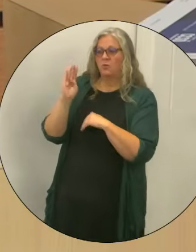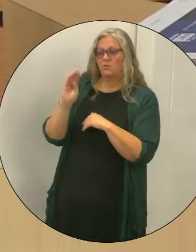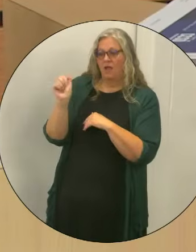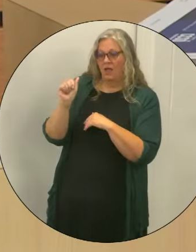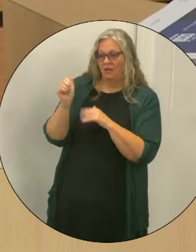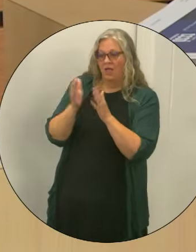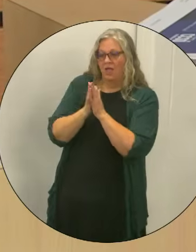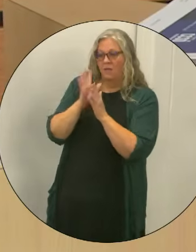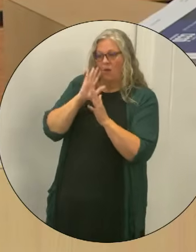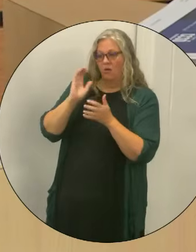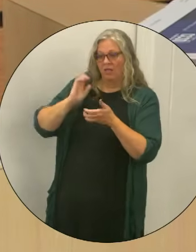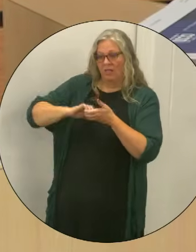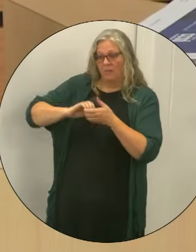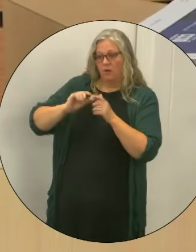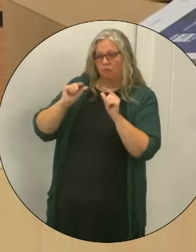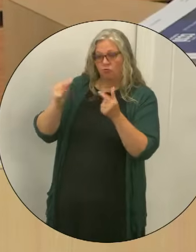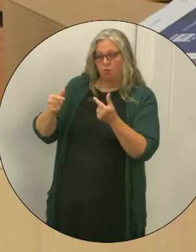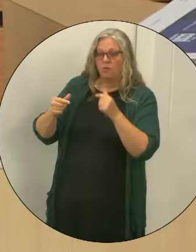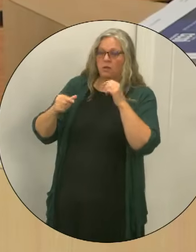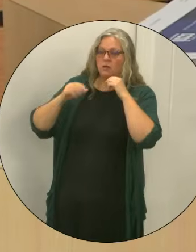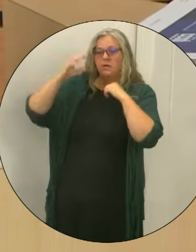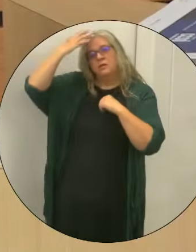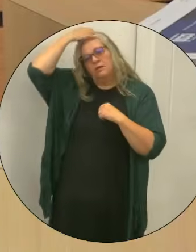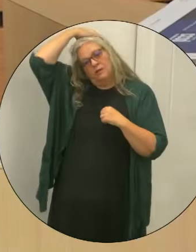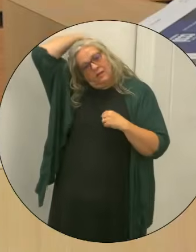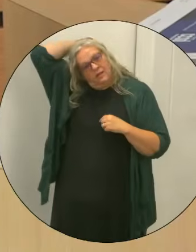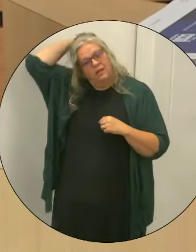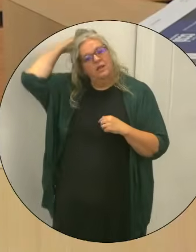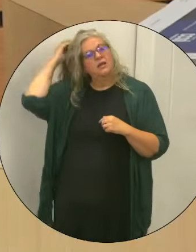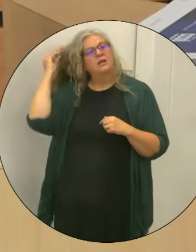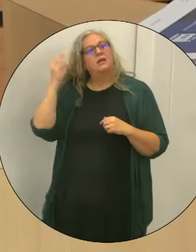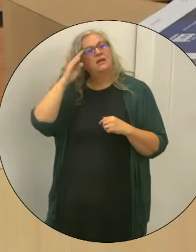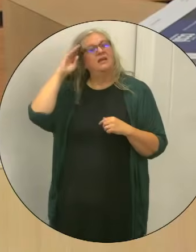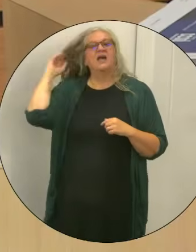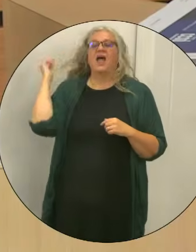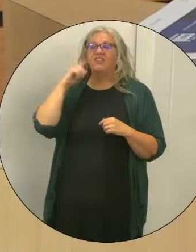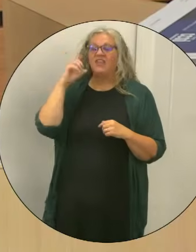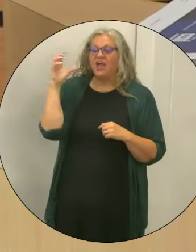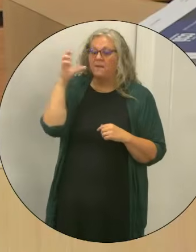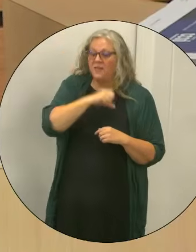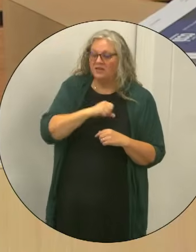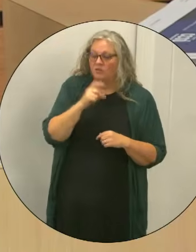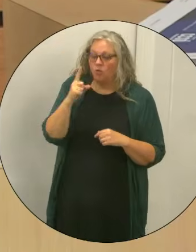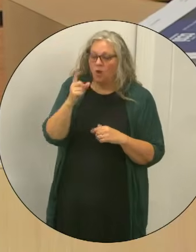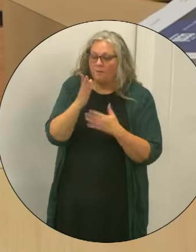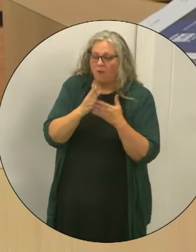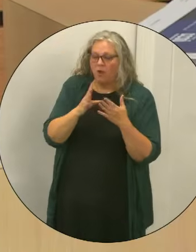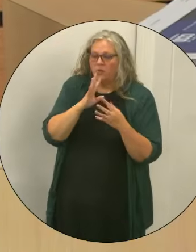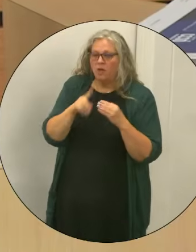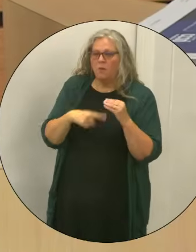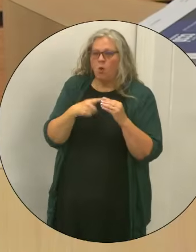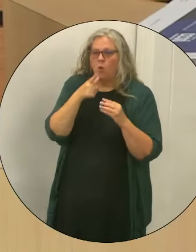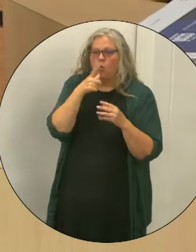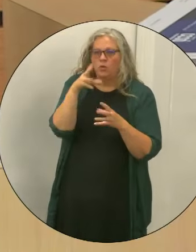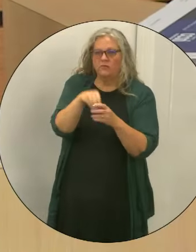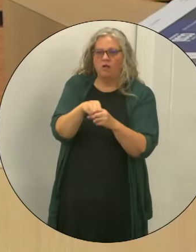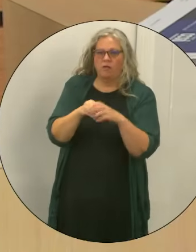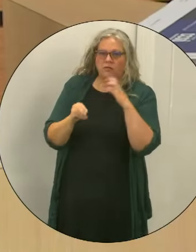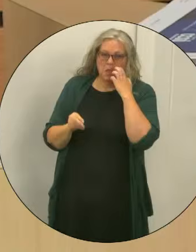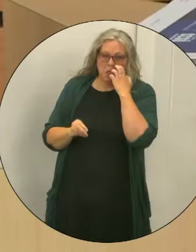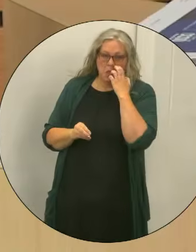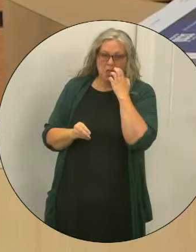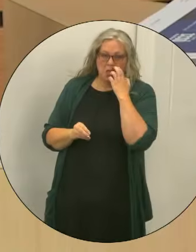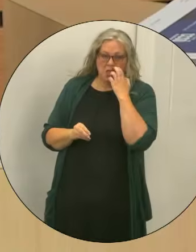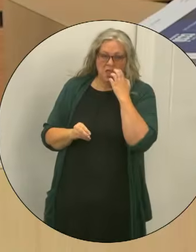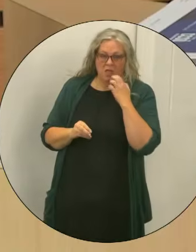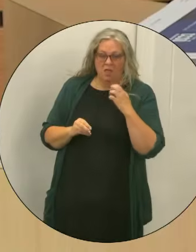about the collaborative group, I was taking notes. I think I missed one little part of there when you were mentioning who was involved.